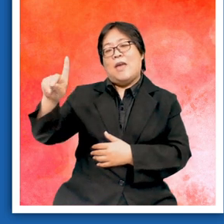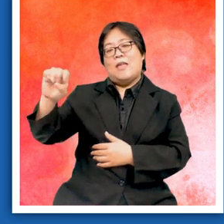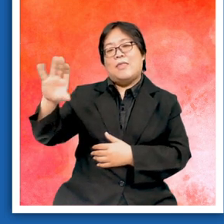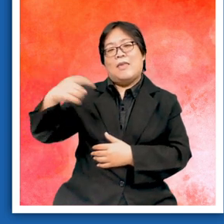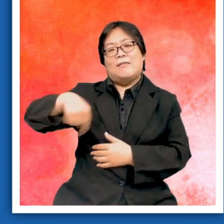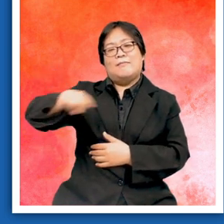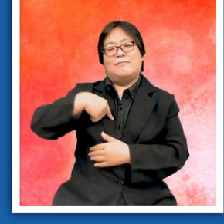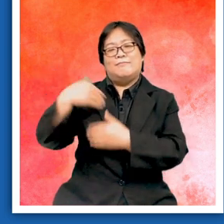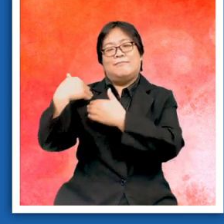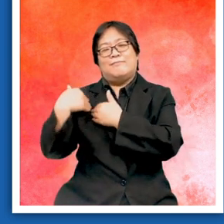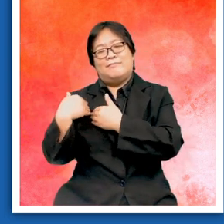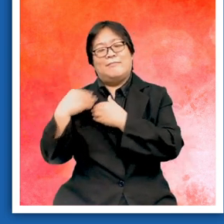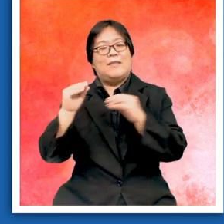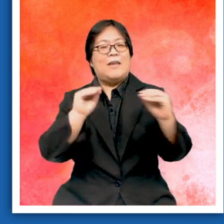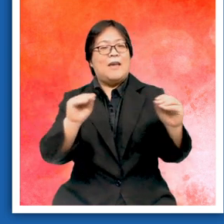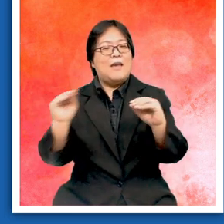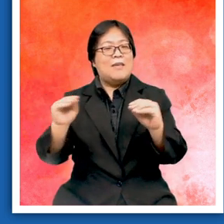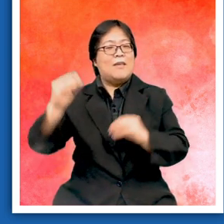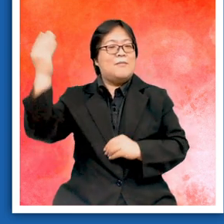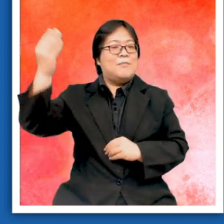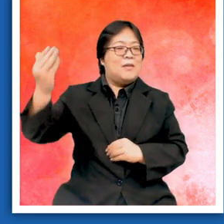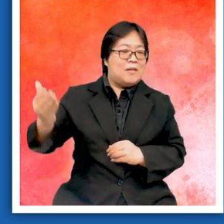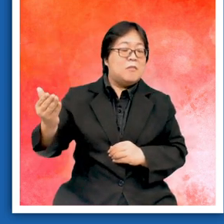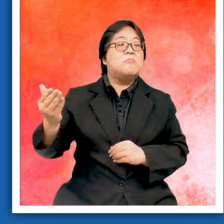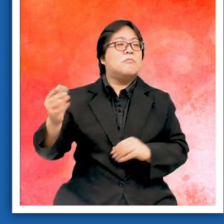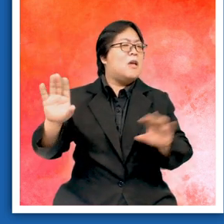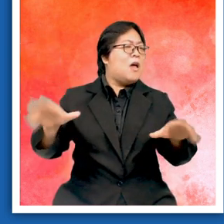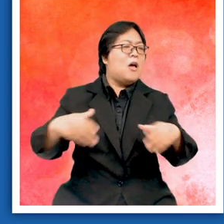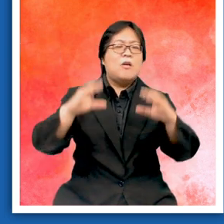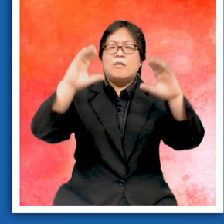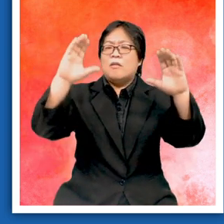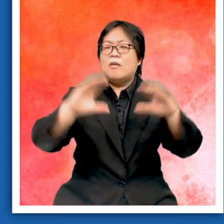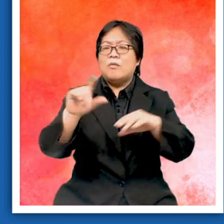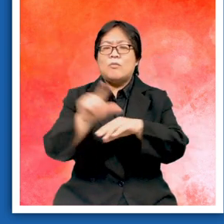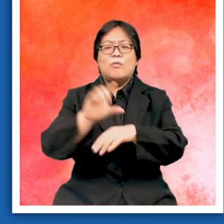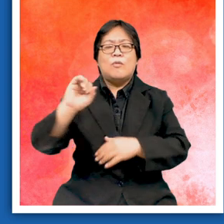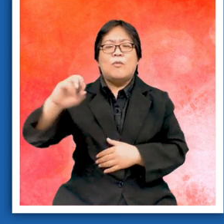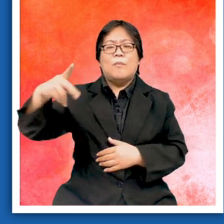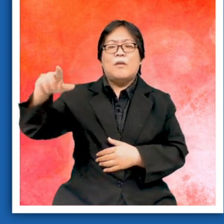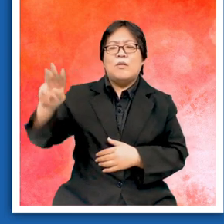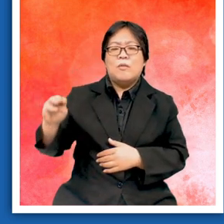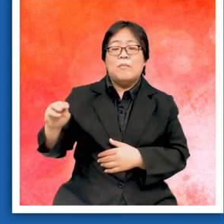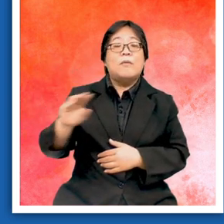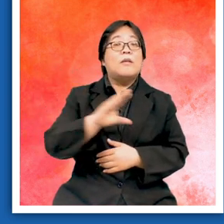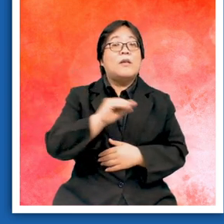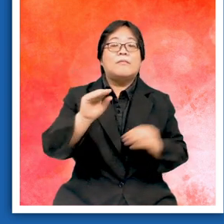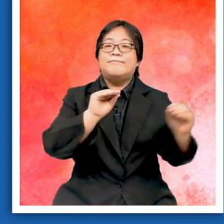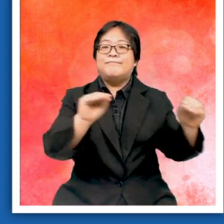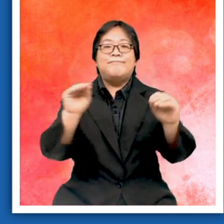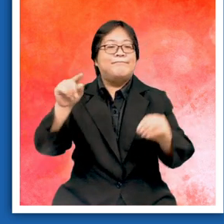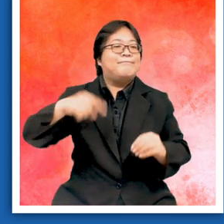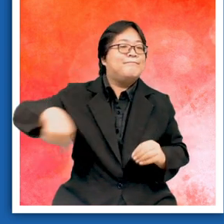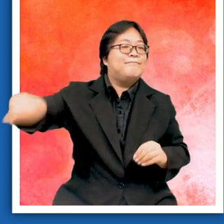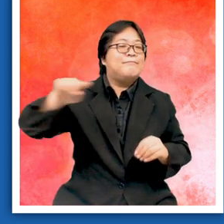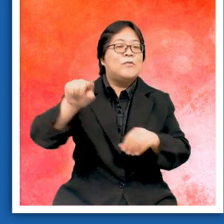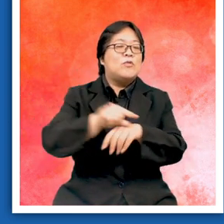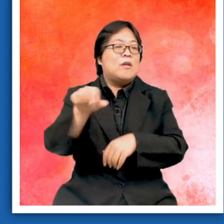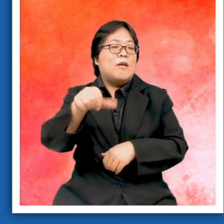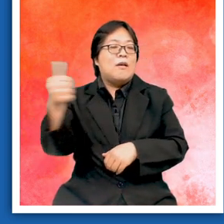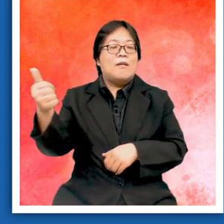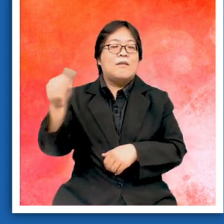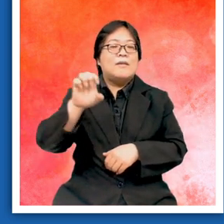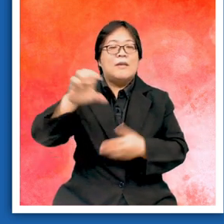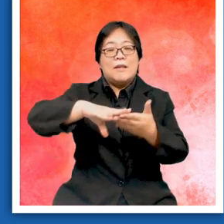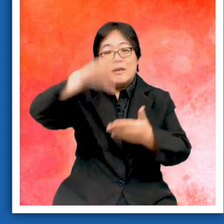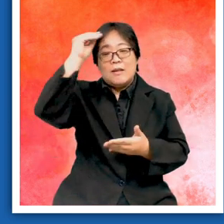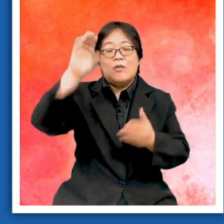of managing trainings to the lecturers, mainly how to use the Spectrum and also to train them using other e-learning tools